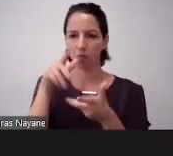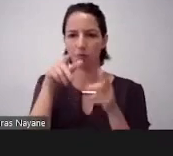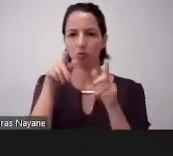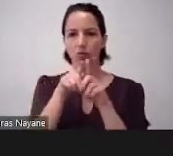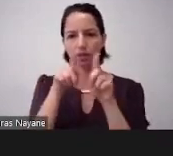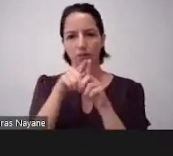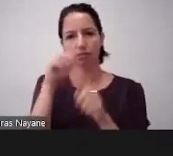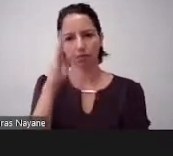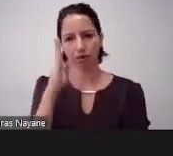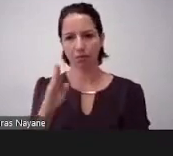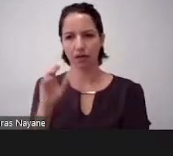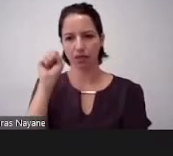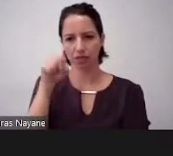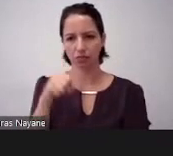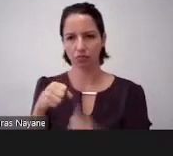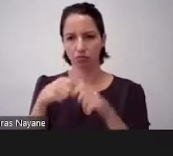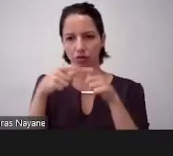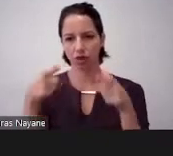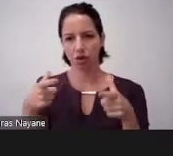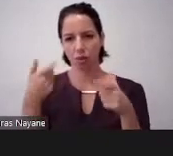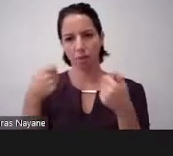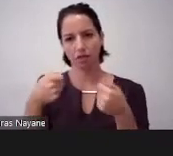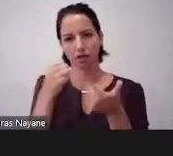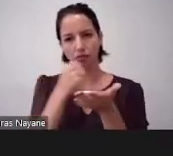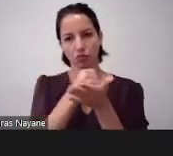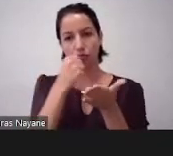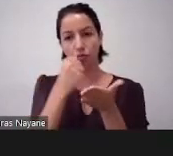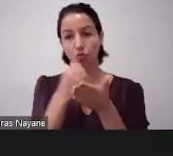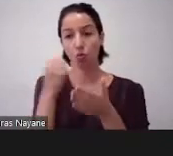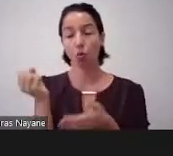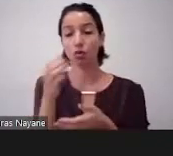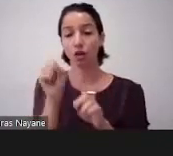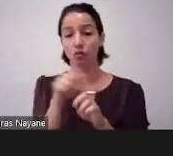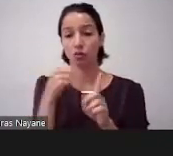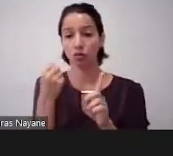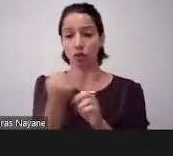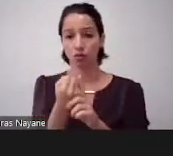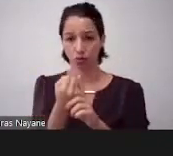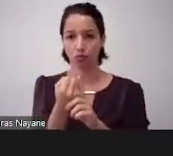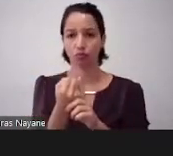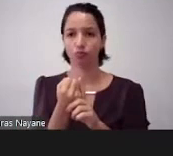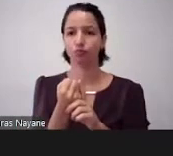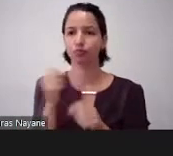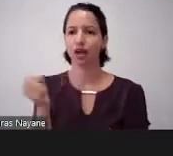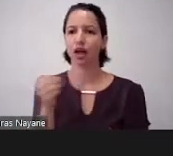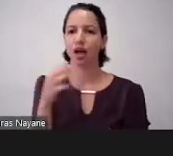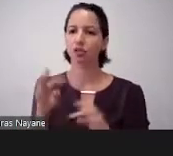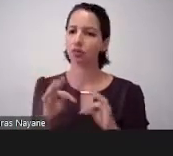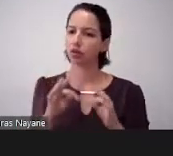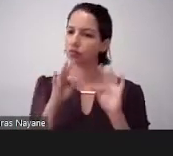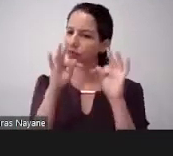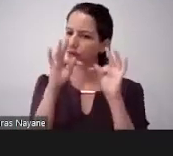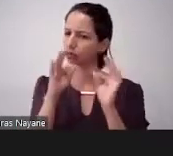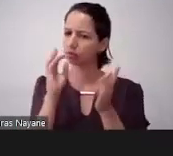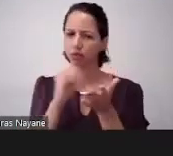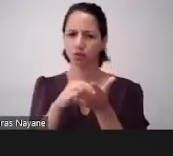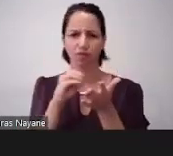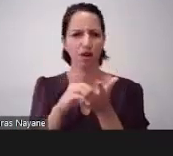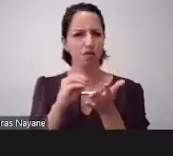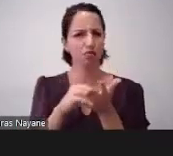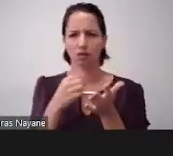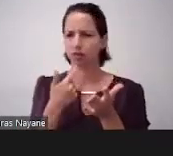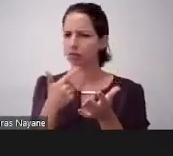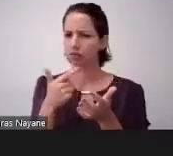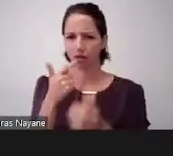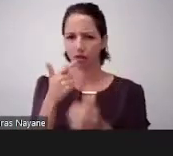security. So it is something that will take place in Brazil. So we need new social